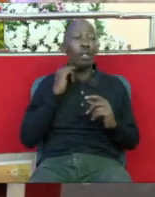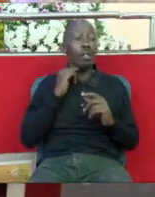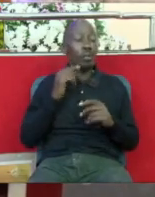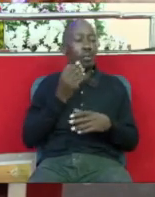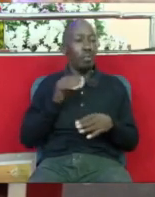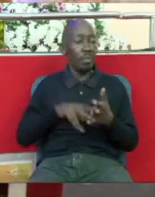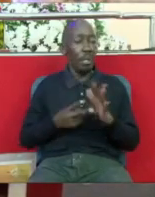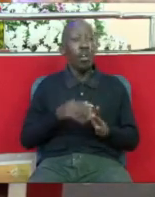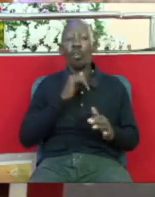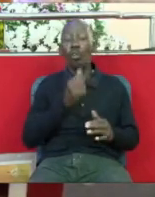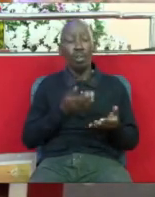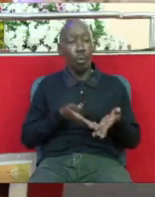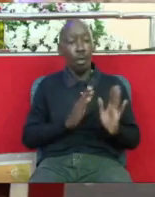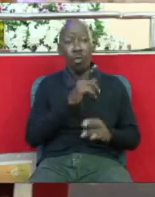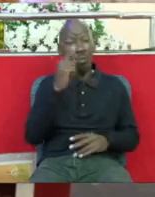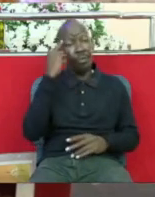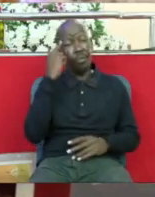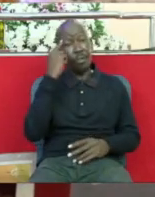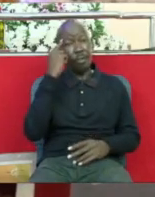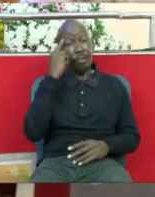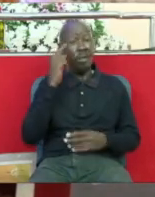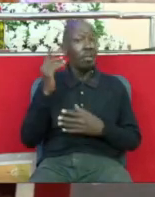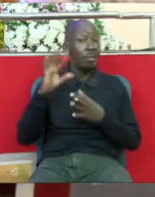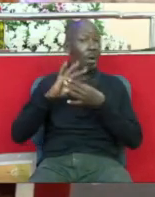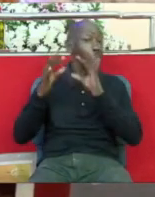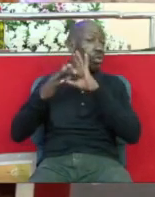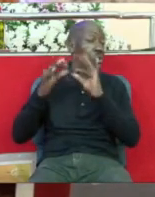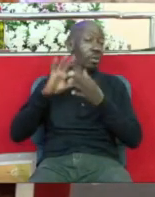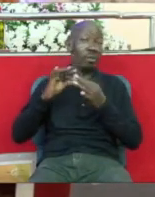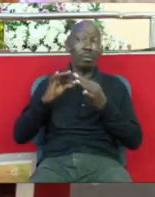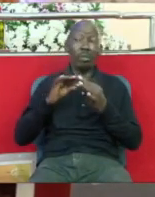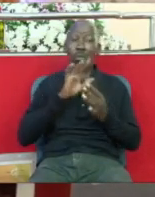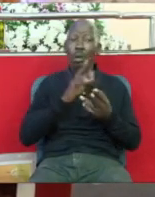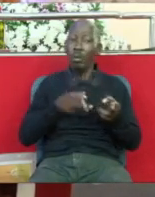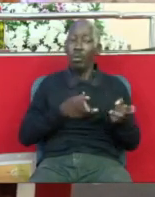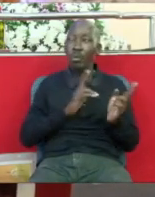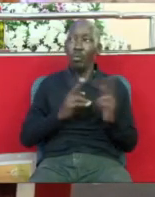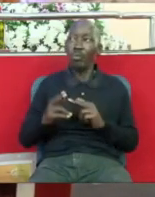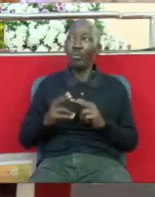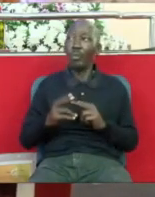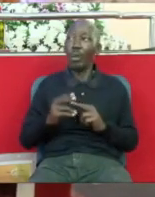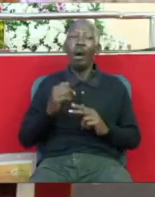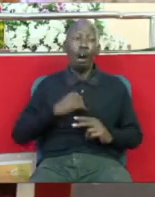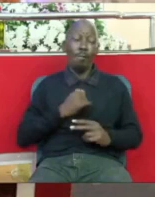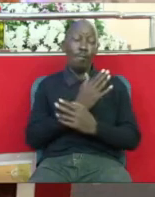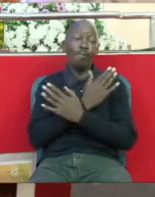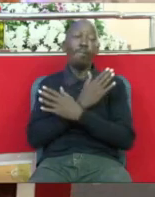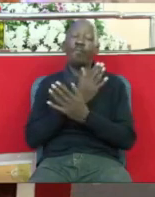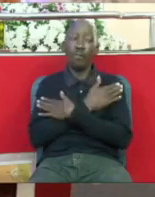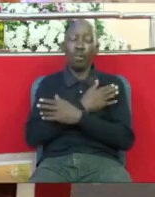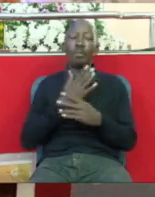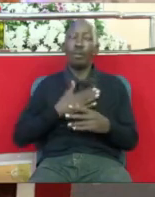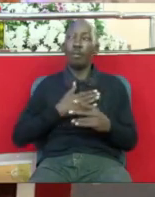things are not the way you expect. Kustuliwa na mila ni kumaanisha kwamba mambo yako jinsi unavyotarajia. I have a pastor friend of mine. Nina